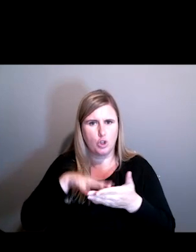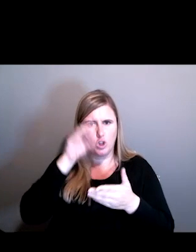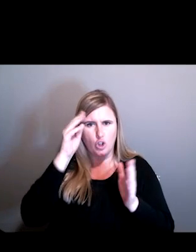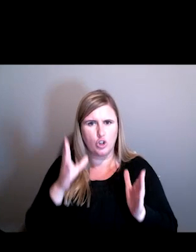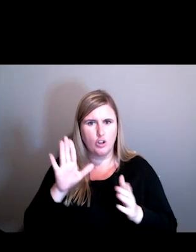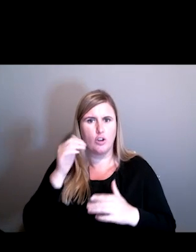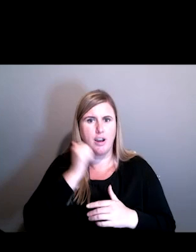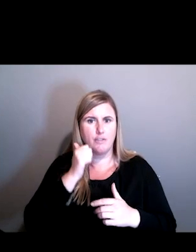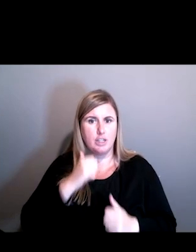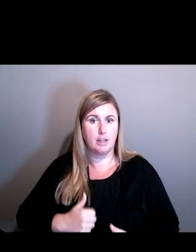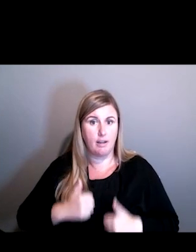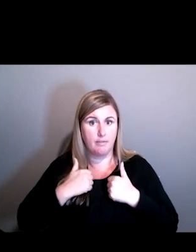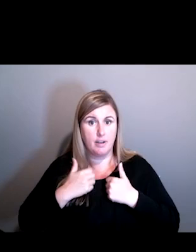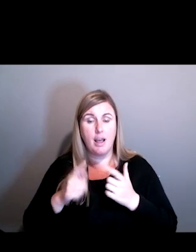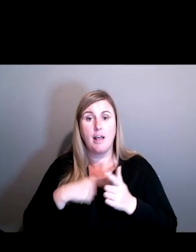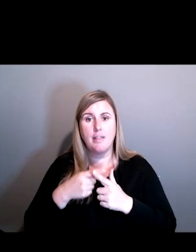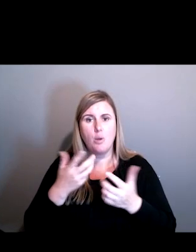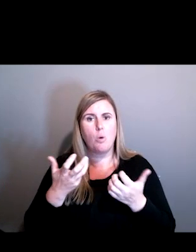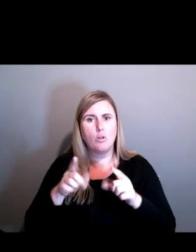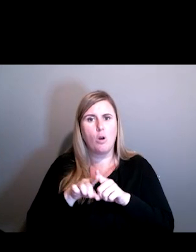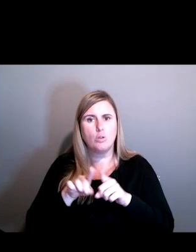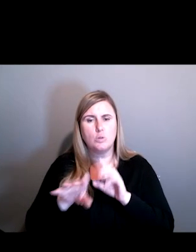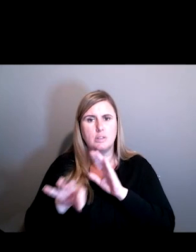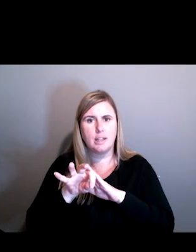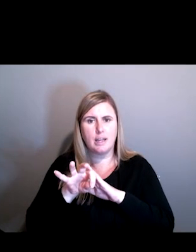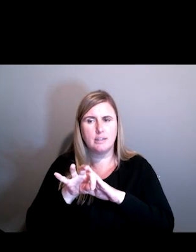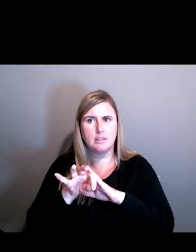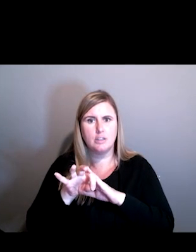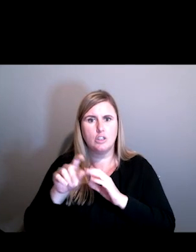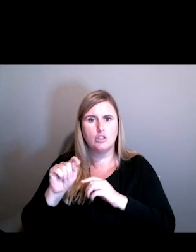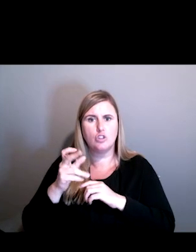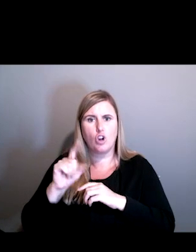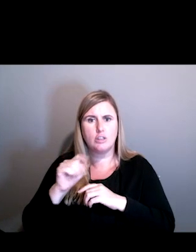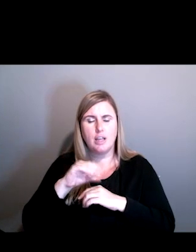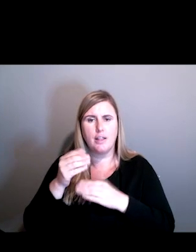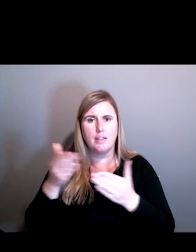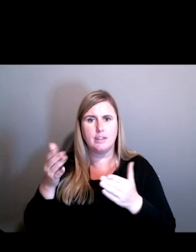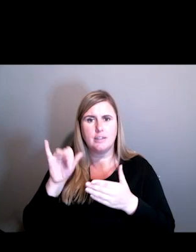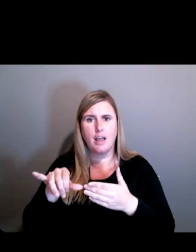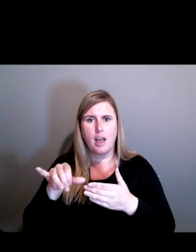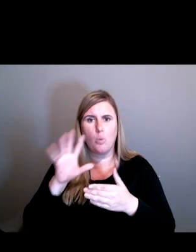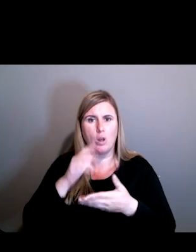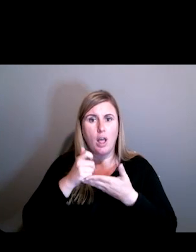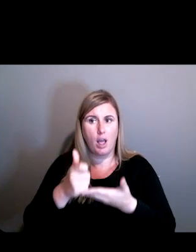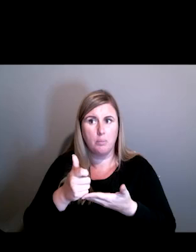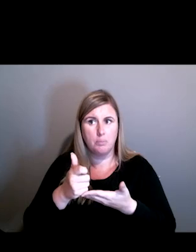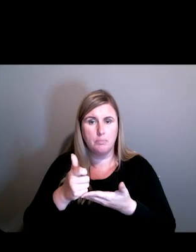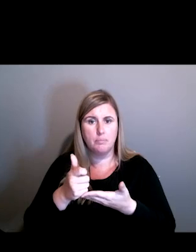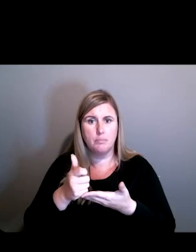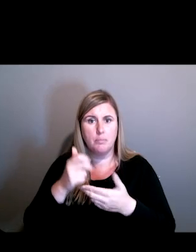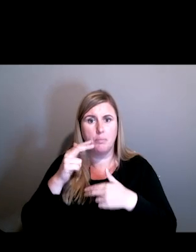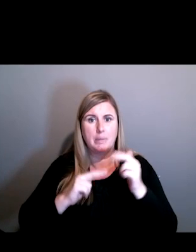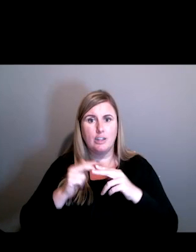relevant to your learner and their everyday life. And then we want to also select targets and things that will